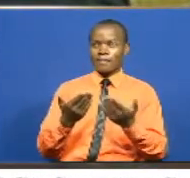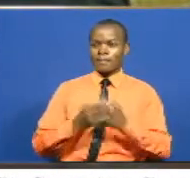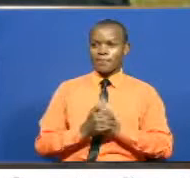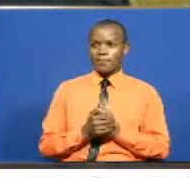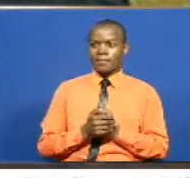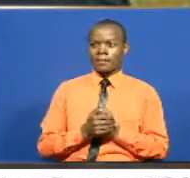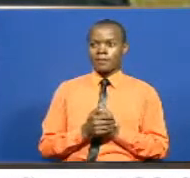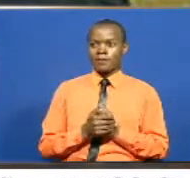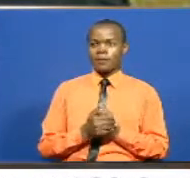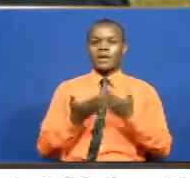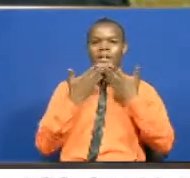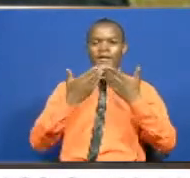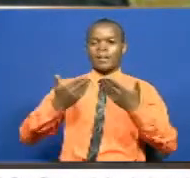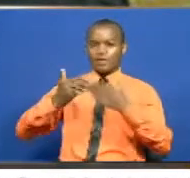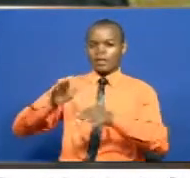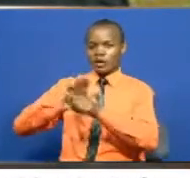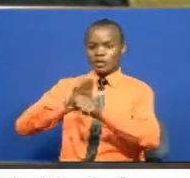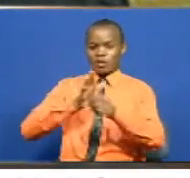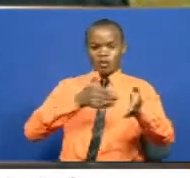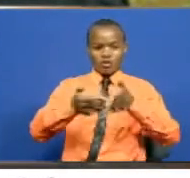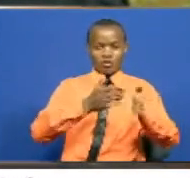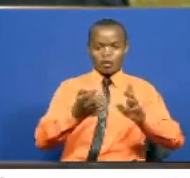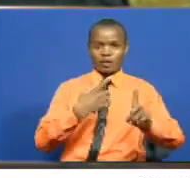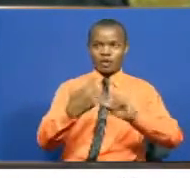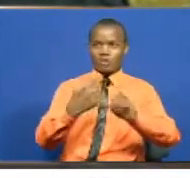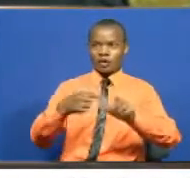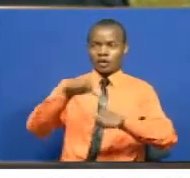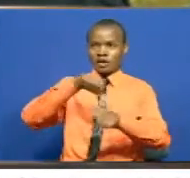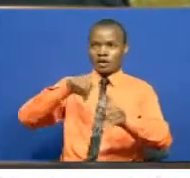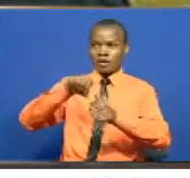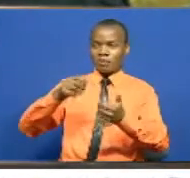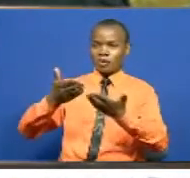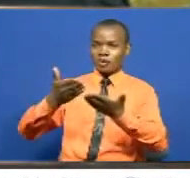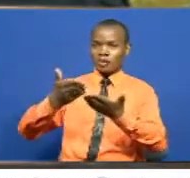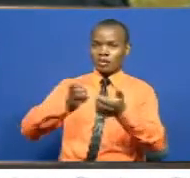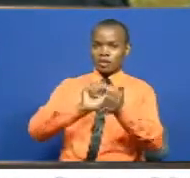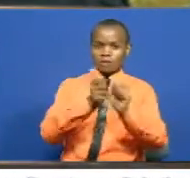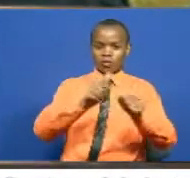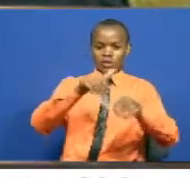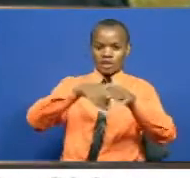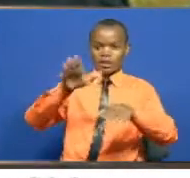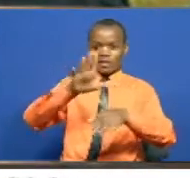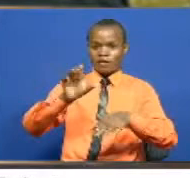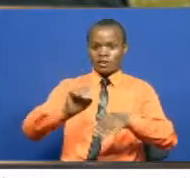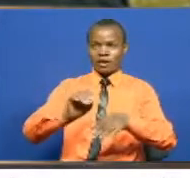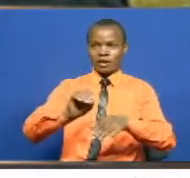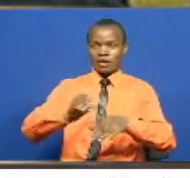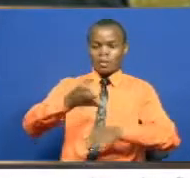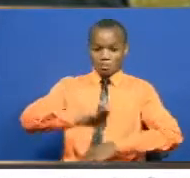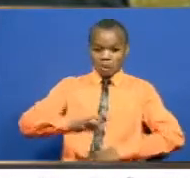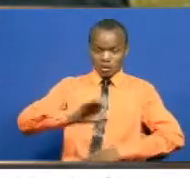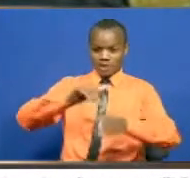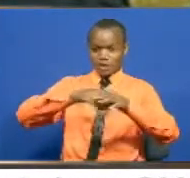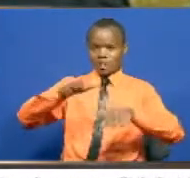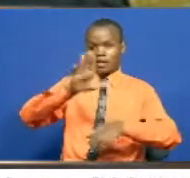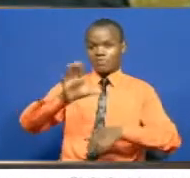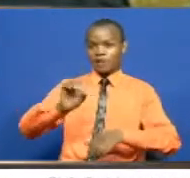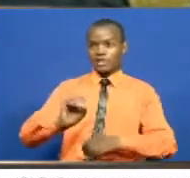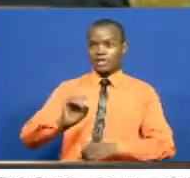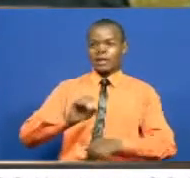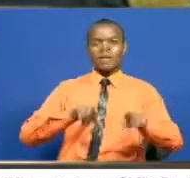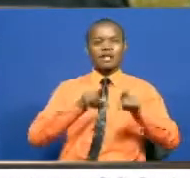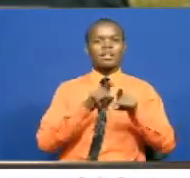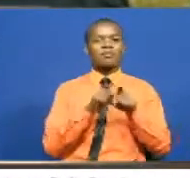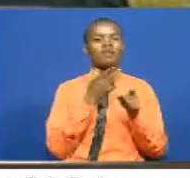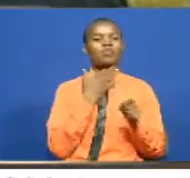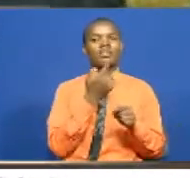to thank for this opportunity to talk about the sport in Africa, basketball in our continent. I would like to